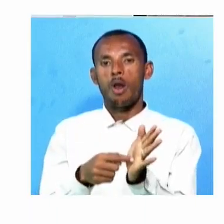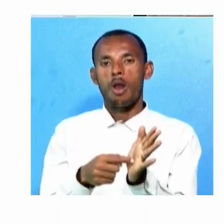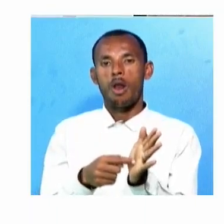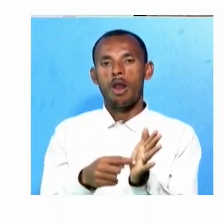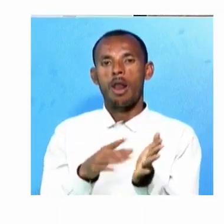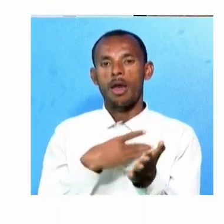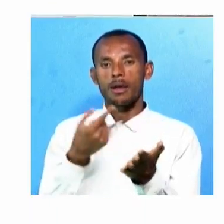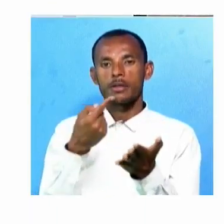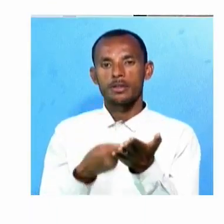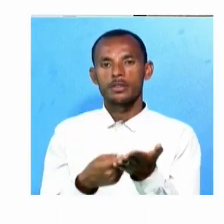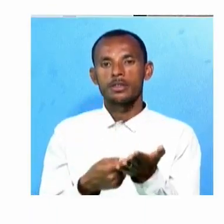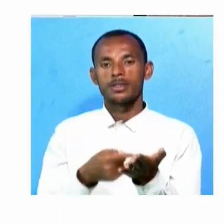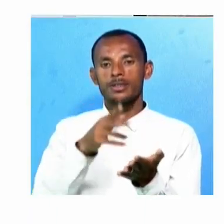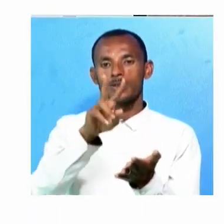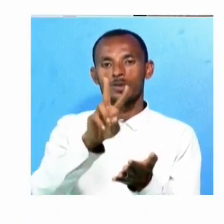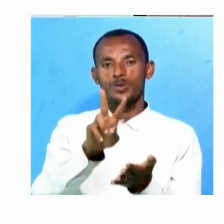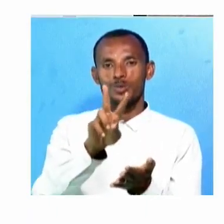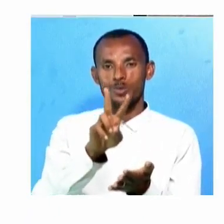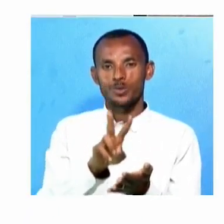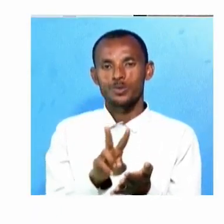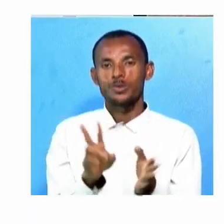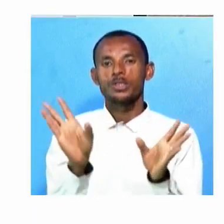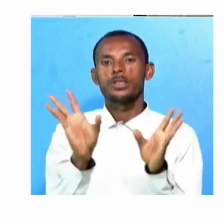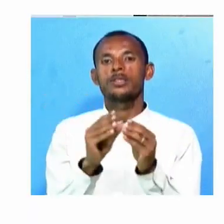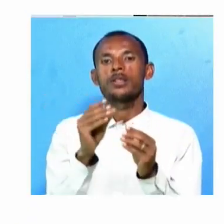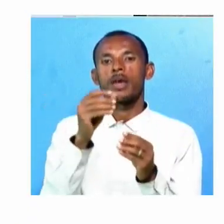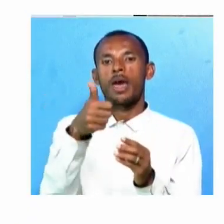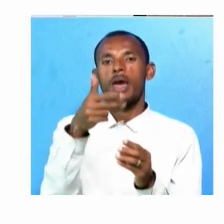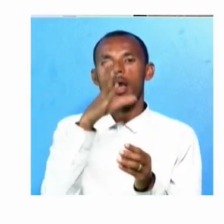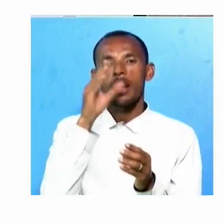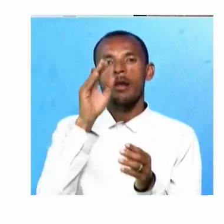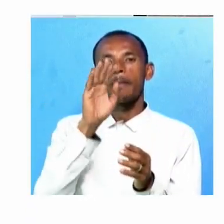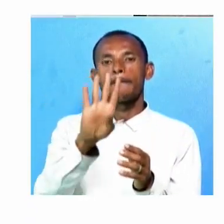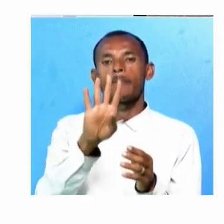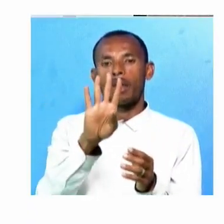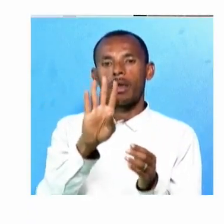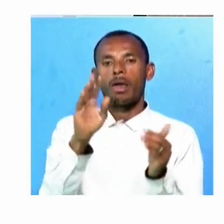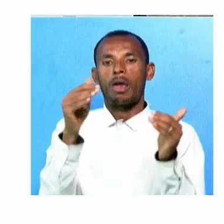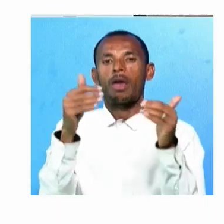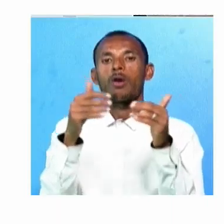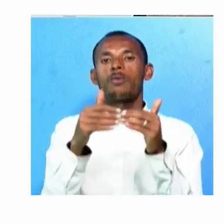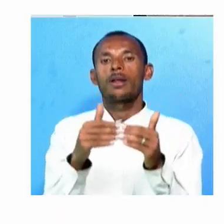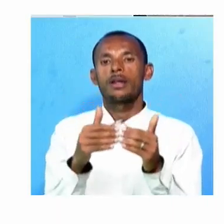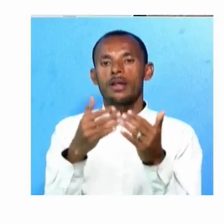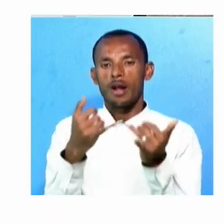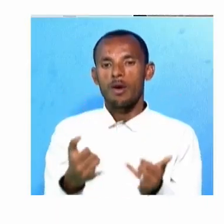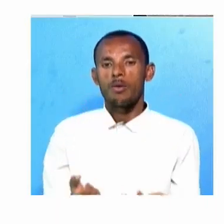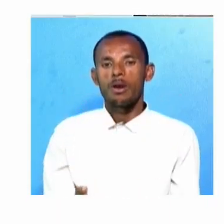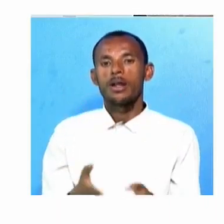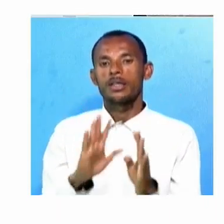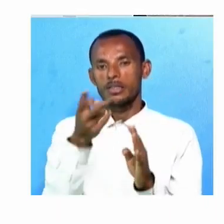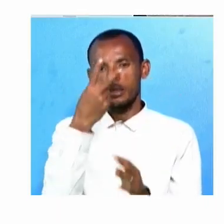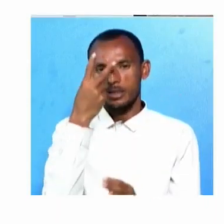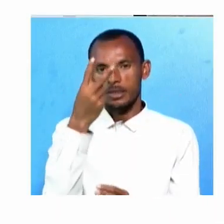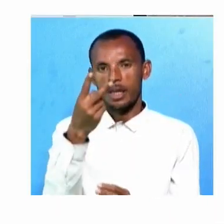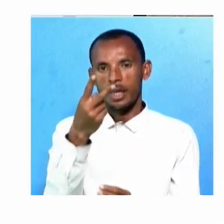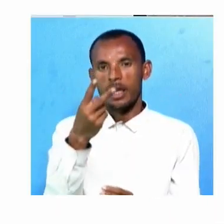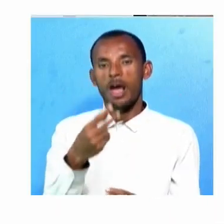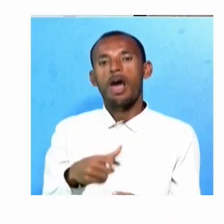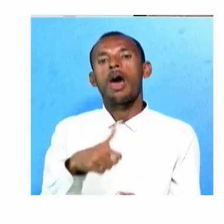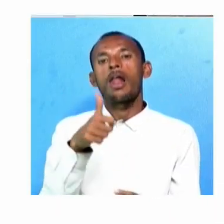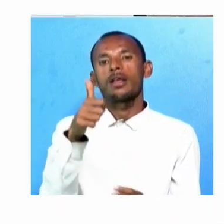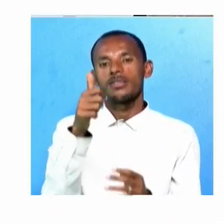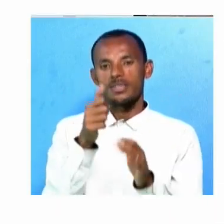this. The two sets A and B are equivalent. Now let's proceed to another